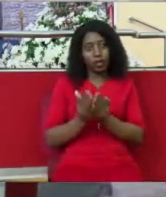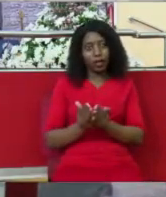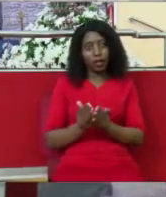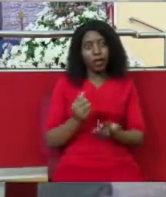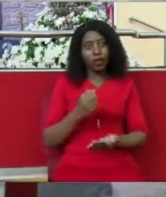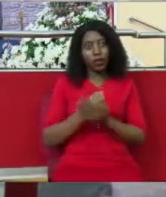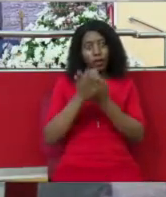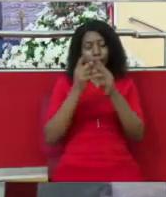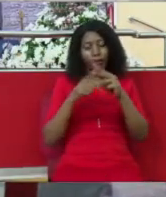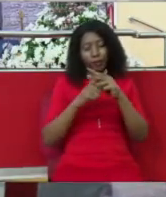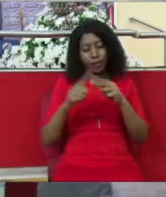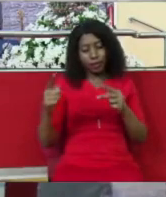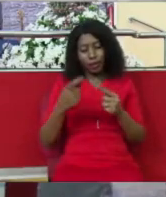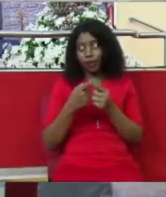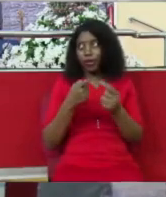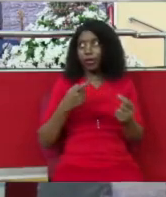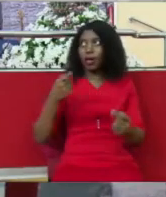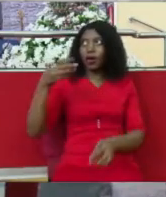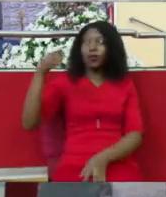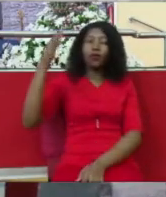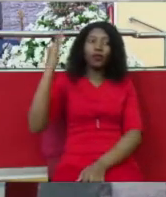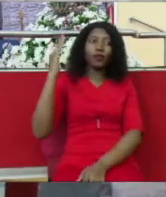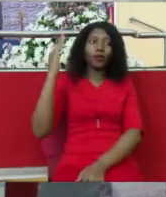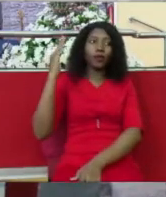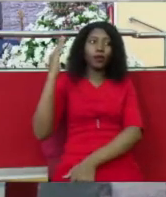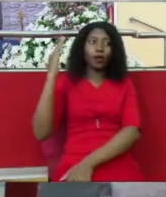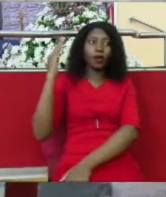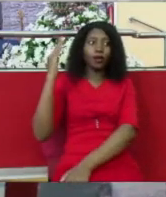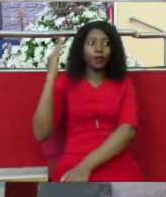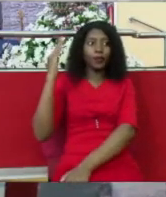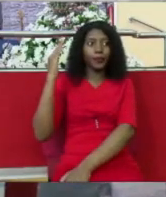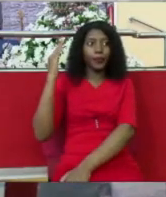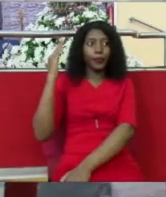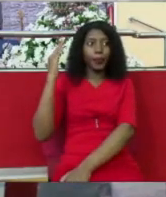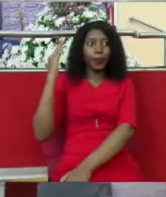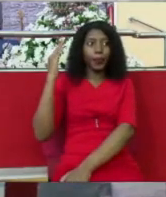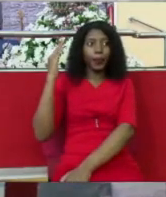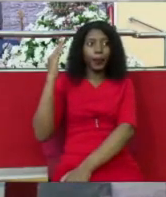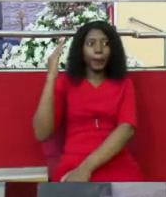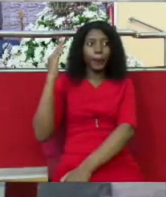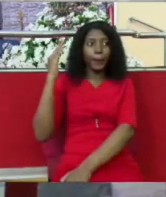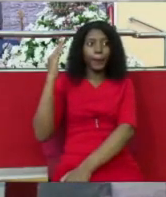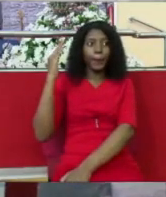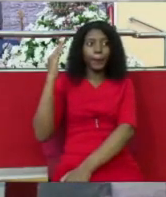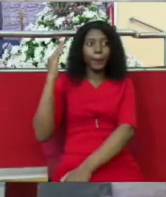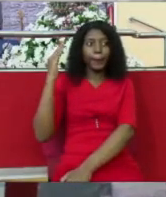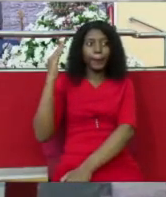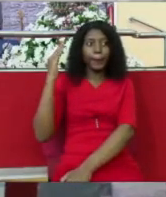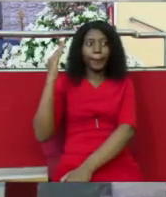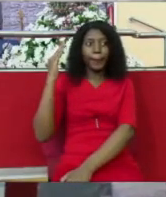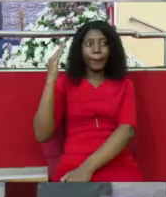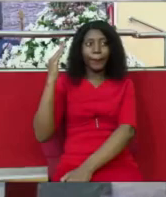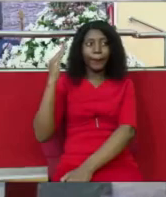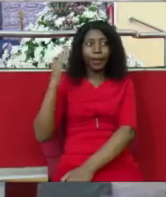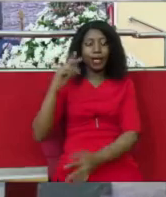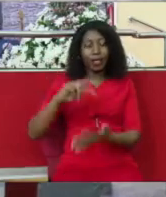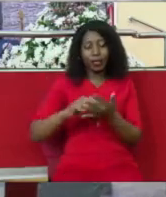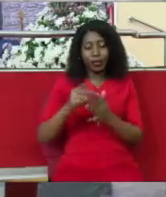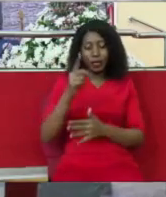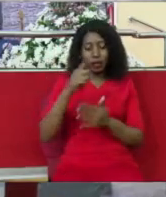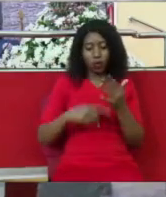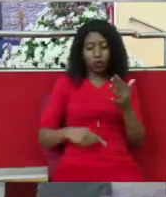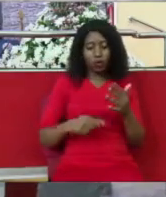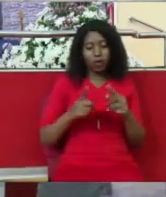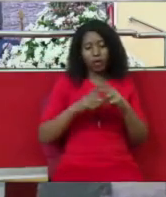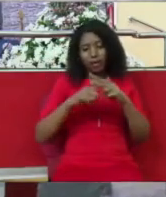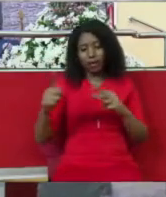Yona alilipa nauli yake ndio akaingia katika meli kutorokea uwepo wa Bwana. In other words, running from the presence of God is very